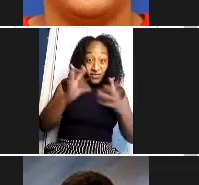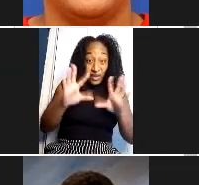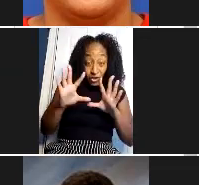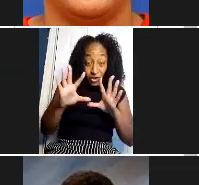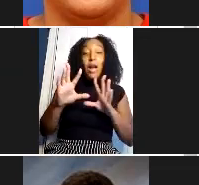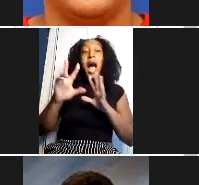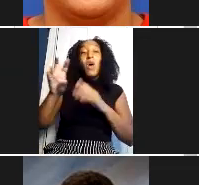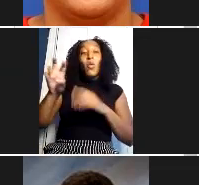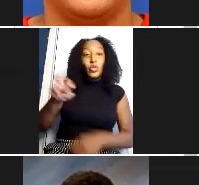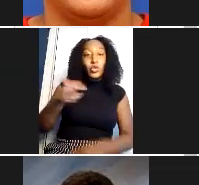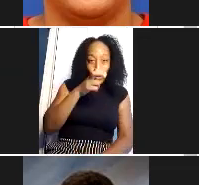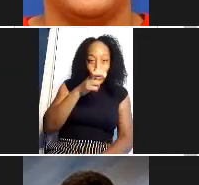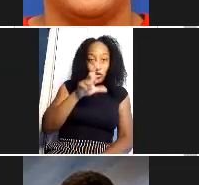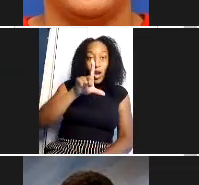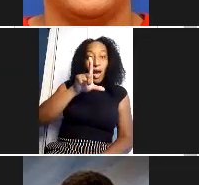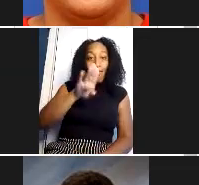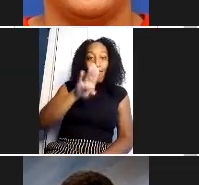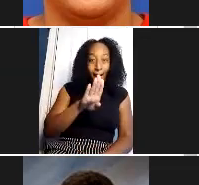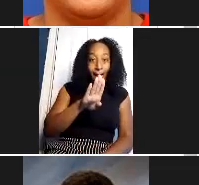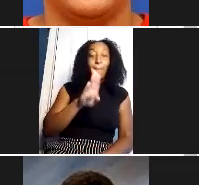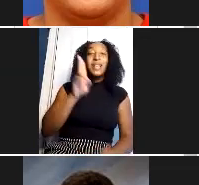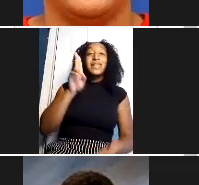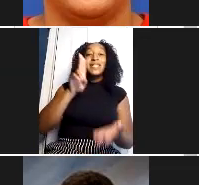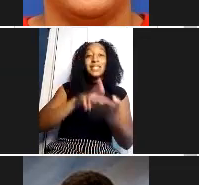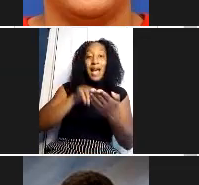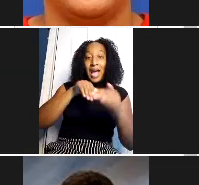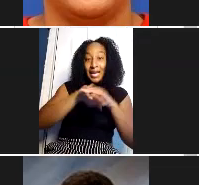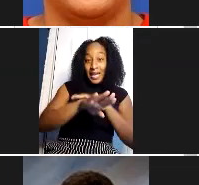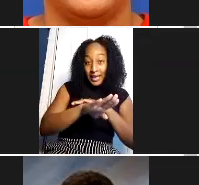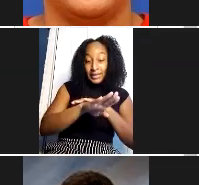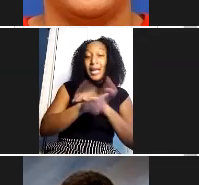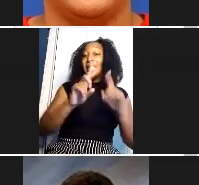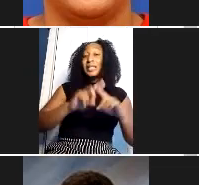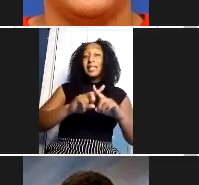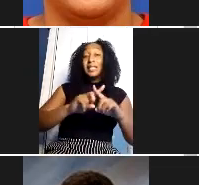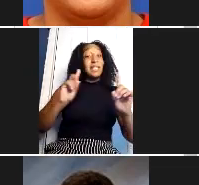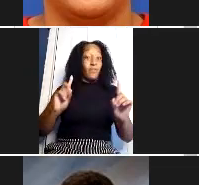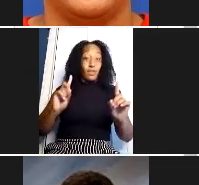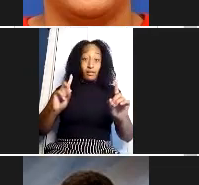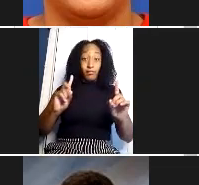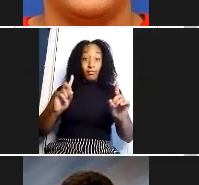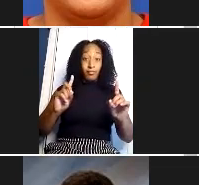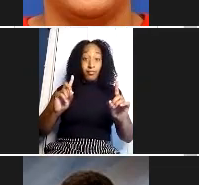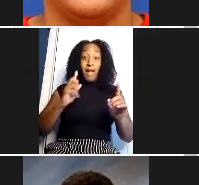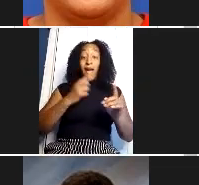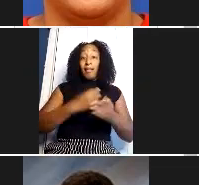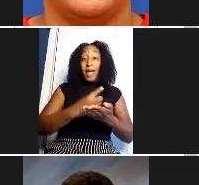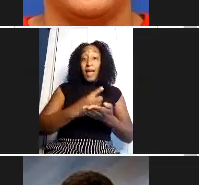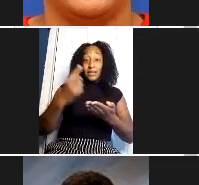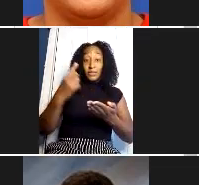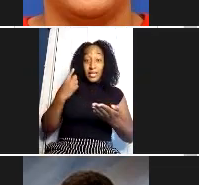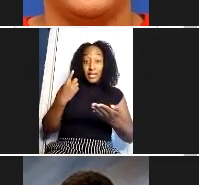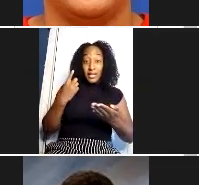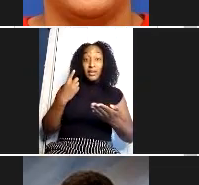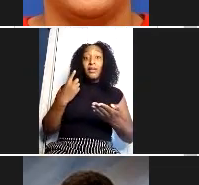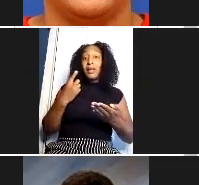gonna sign into the lab because it's a totally different link. And this week is not like last week, right? Because last week it was just an introduction,